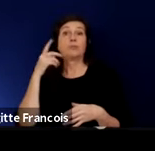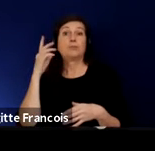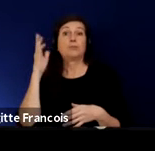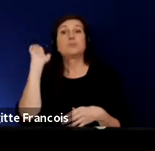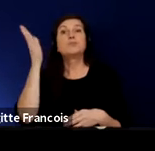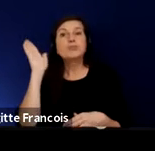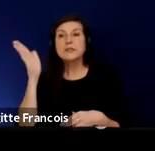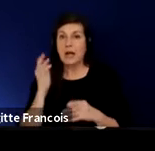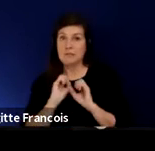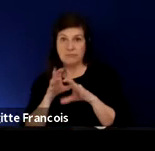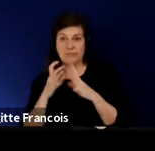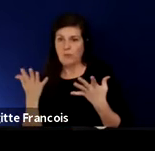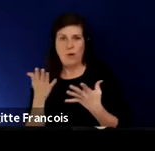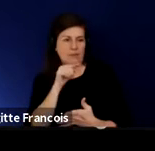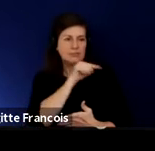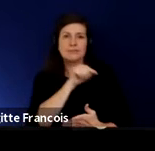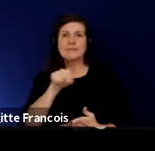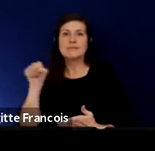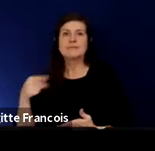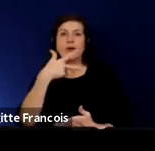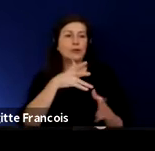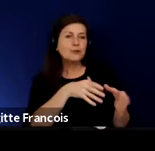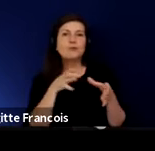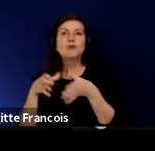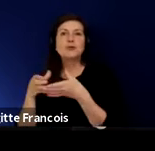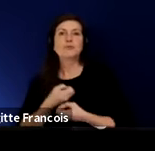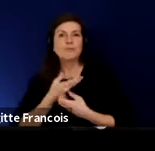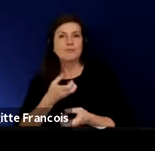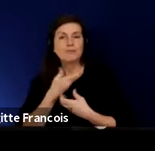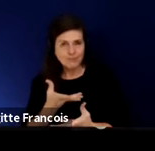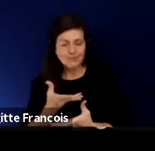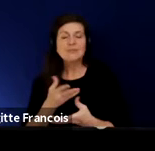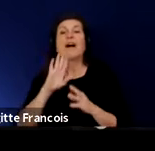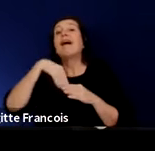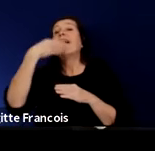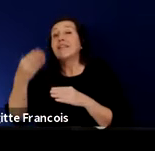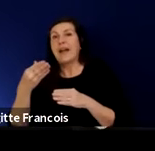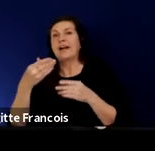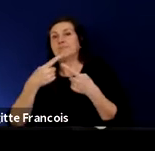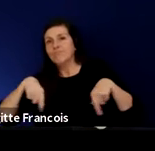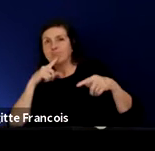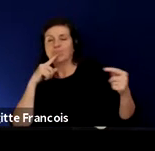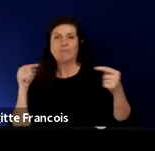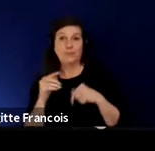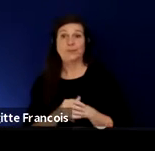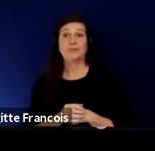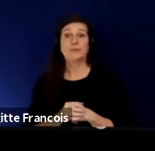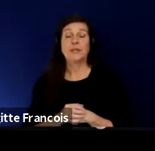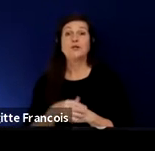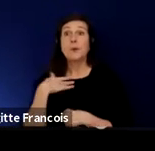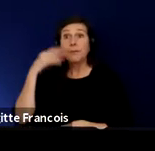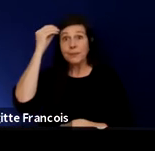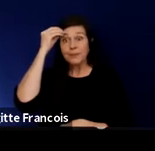plenary discussion and see if we have any brilliant ideas for the next steps of this. So the experts that we have